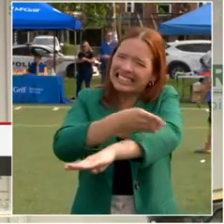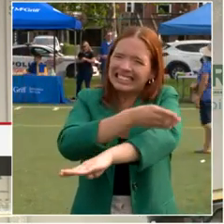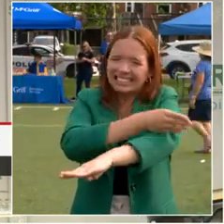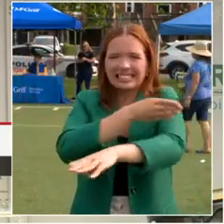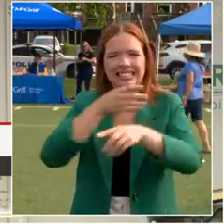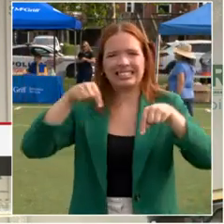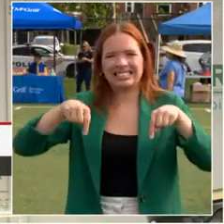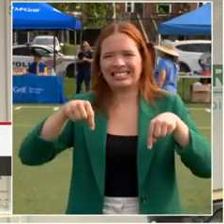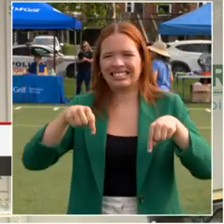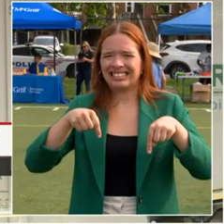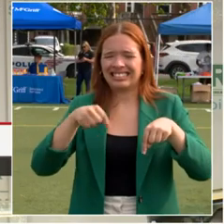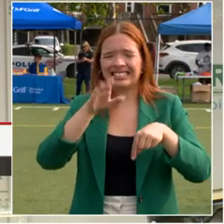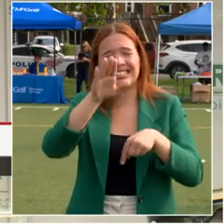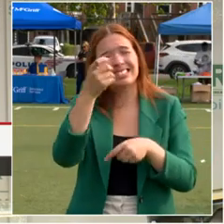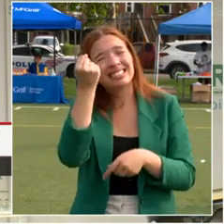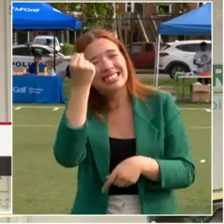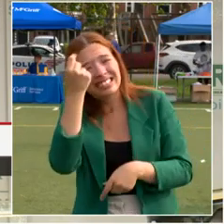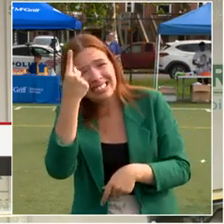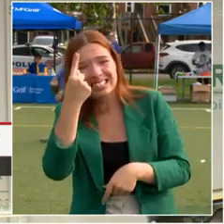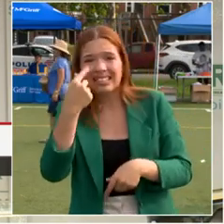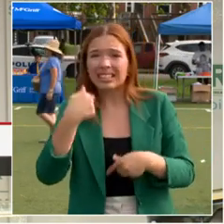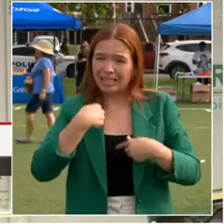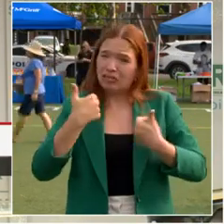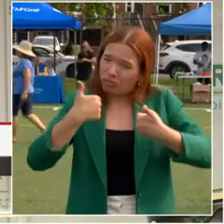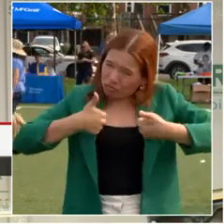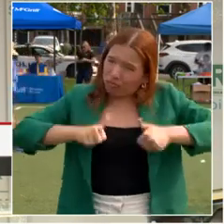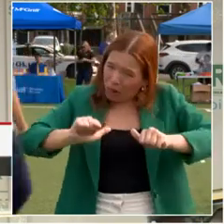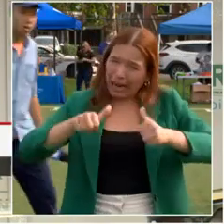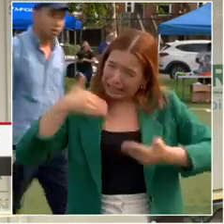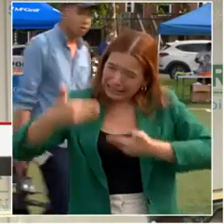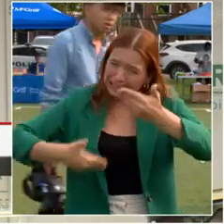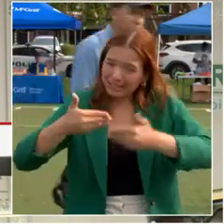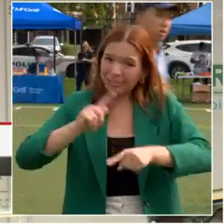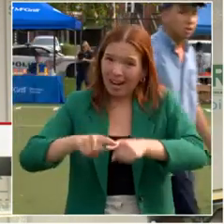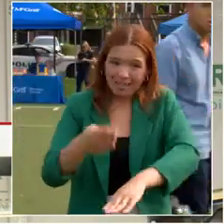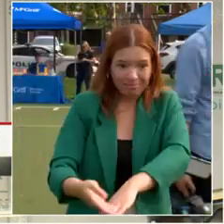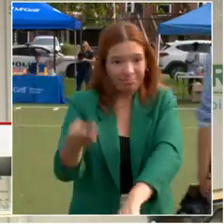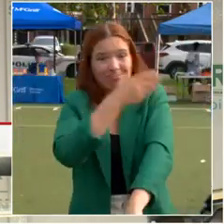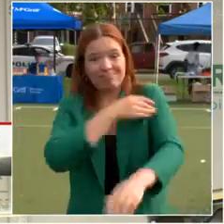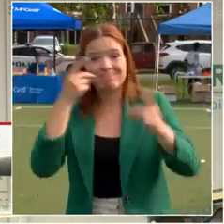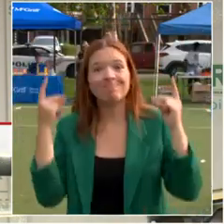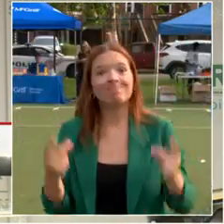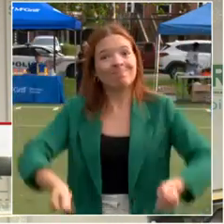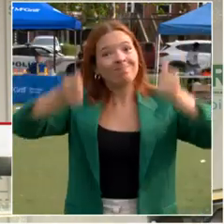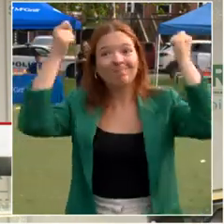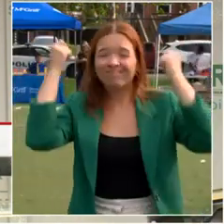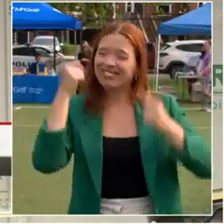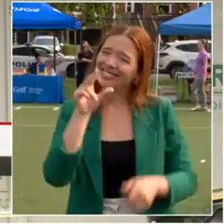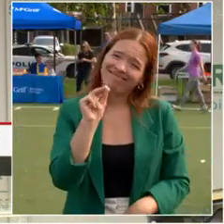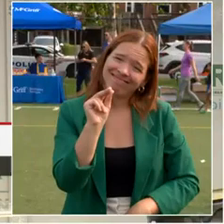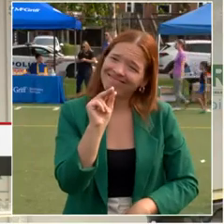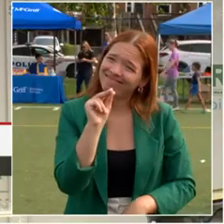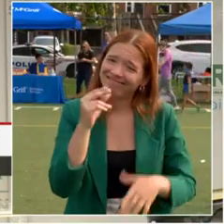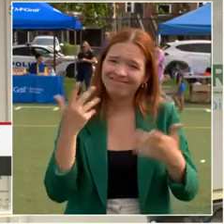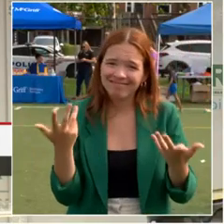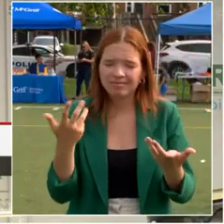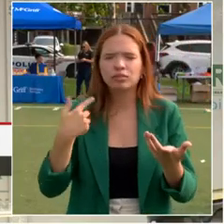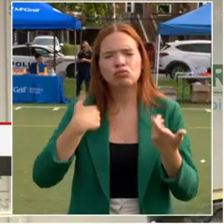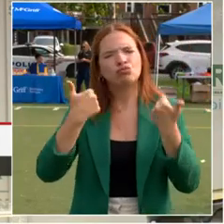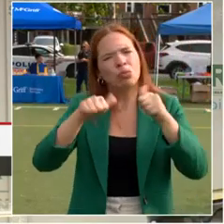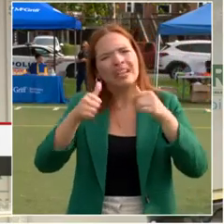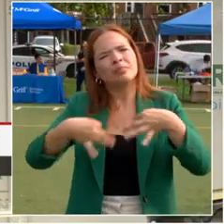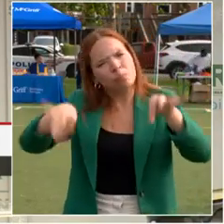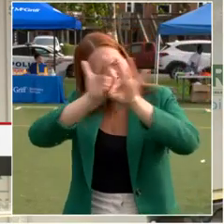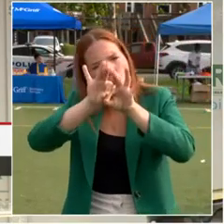resources it takes. We will get to where we need to get. Because we can talk about statistics and trend lines all